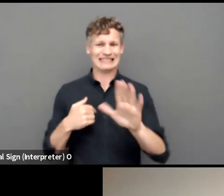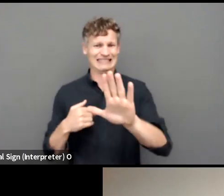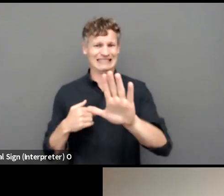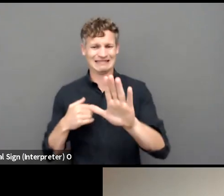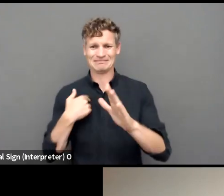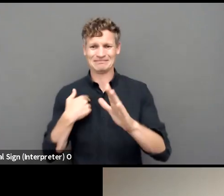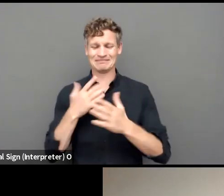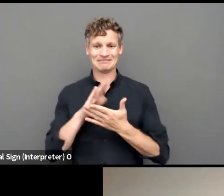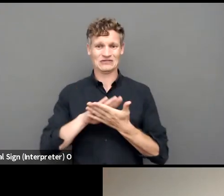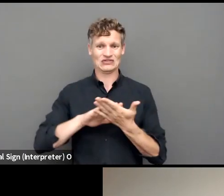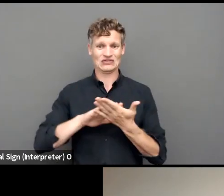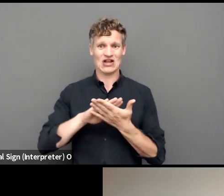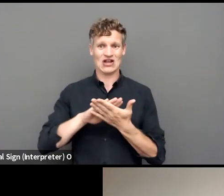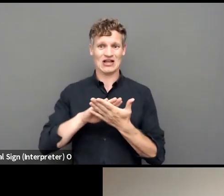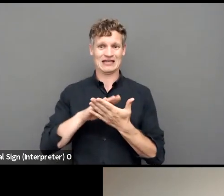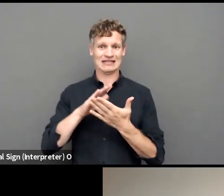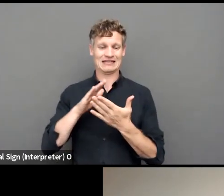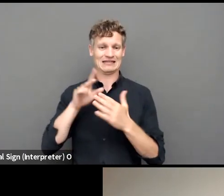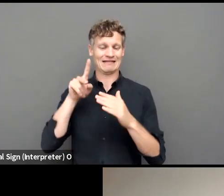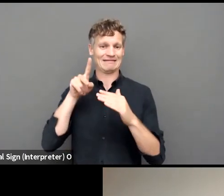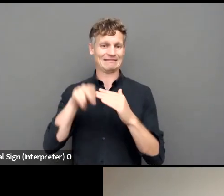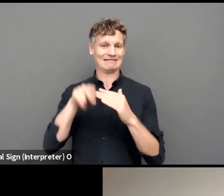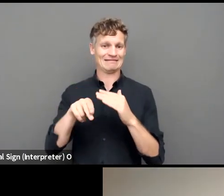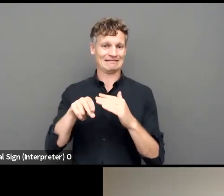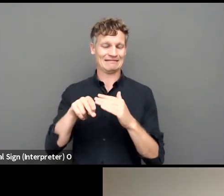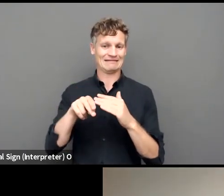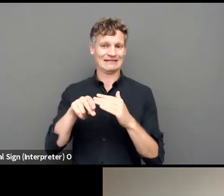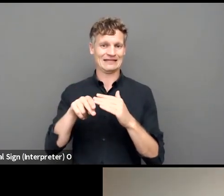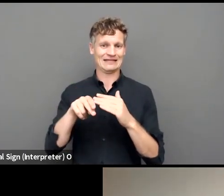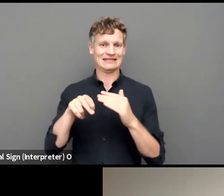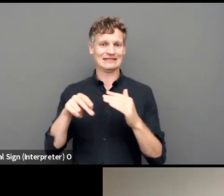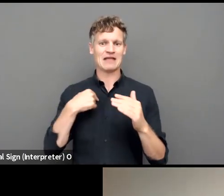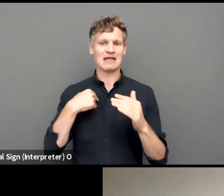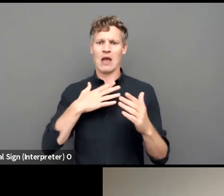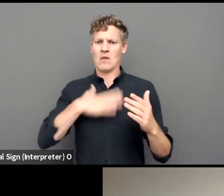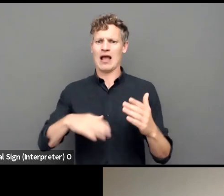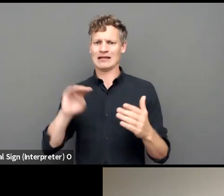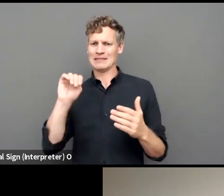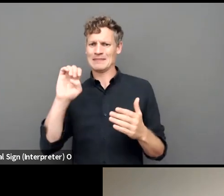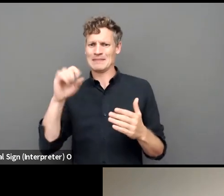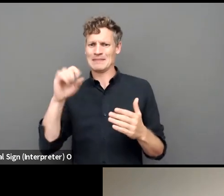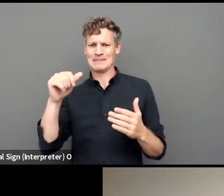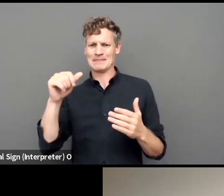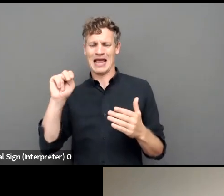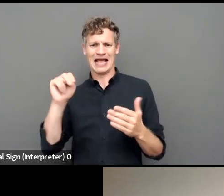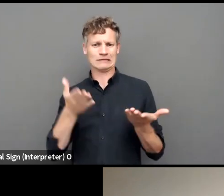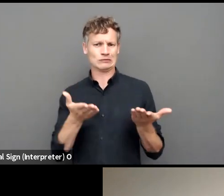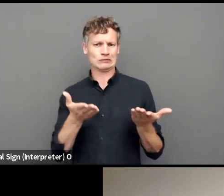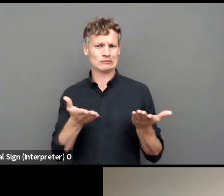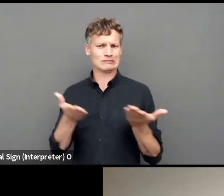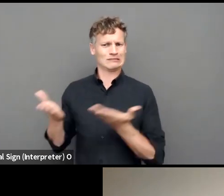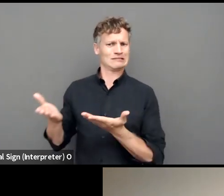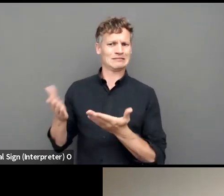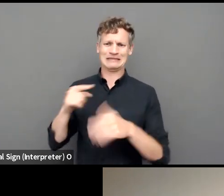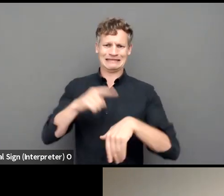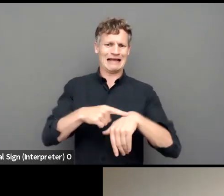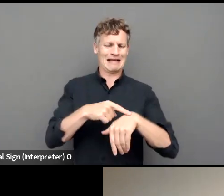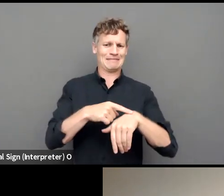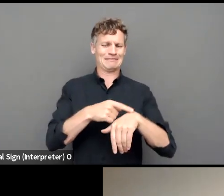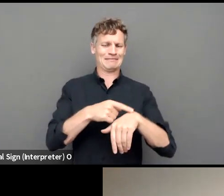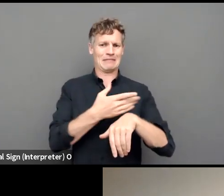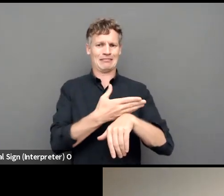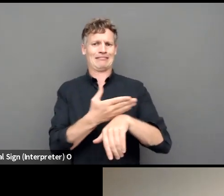just, I'm keen to bring Megan's voice in here before we run out of time, and we'll come back on the free trade zones, because I think it's